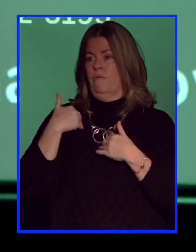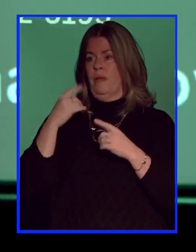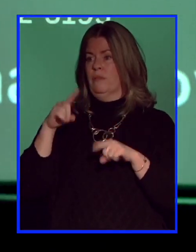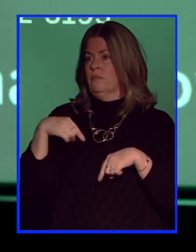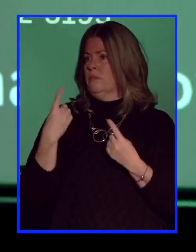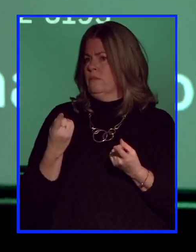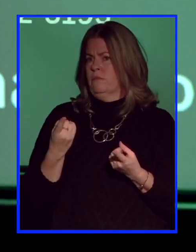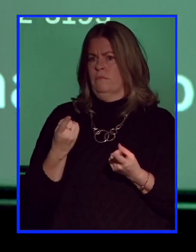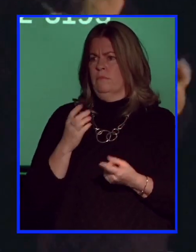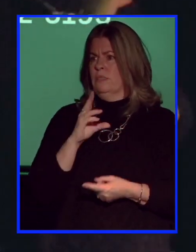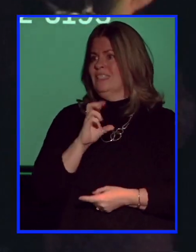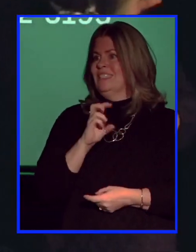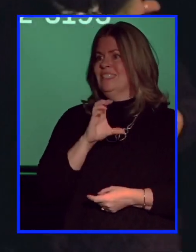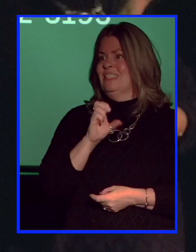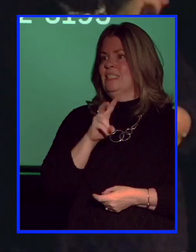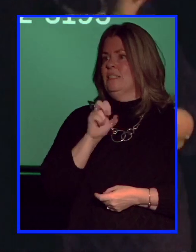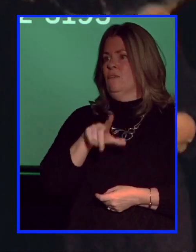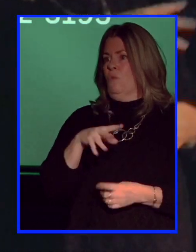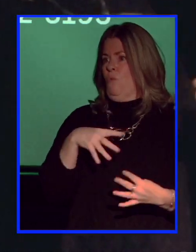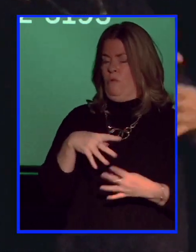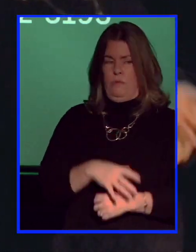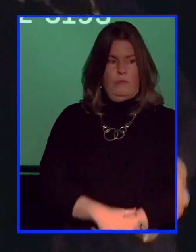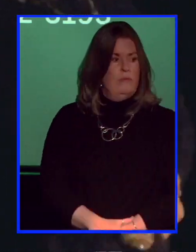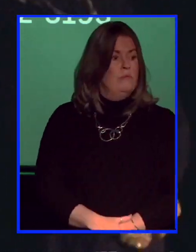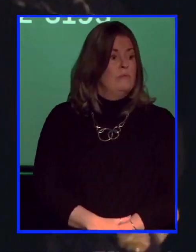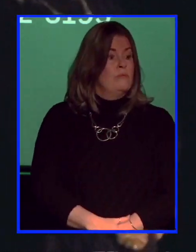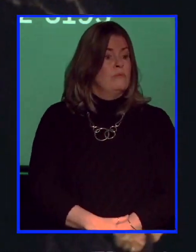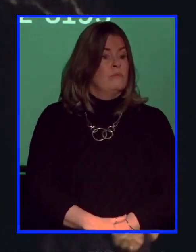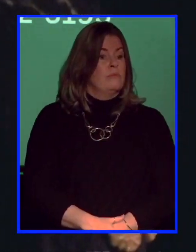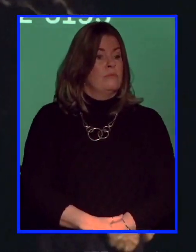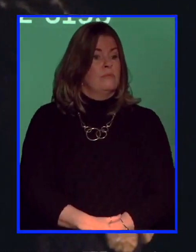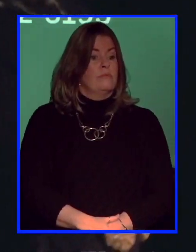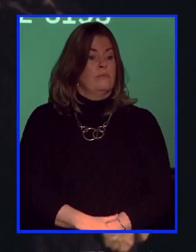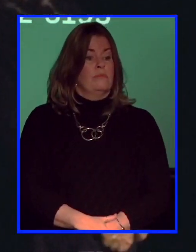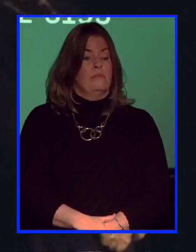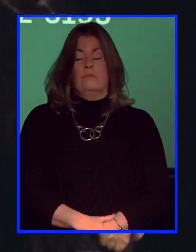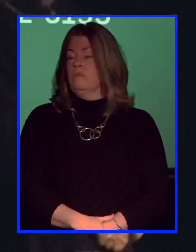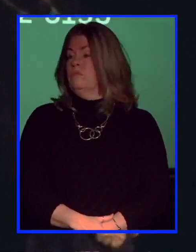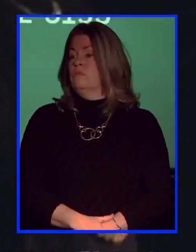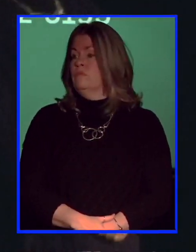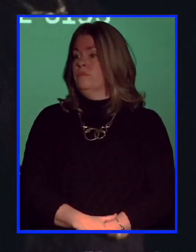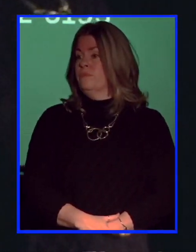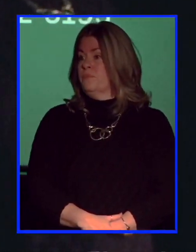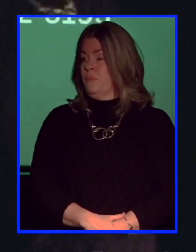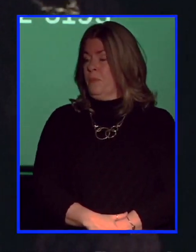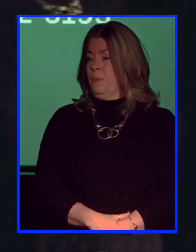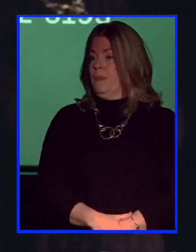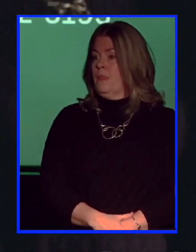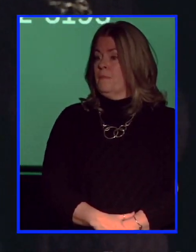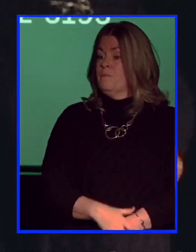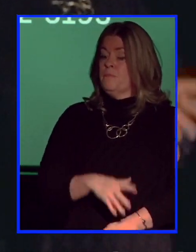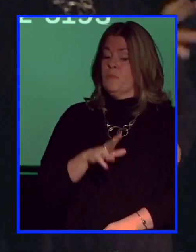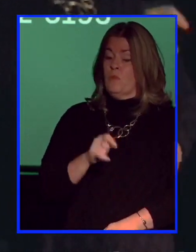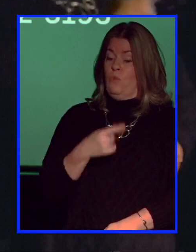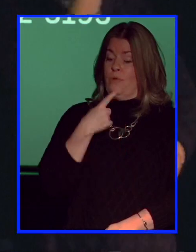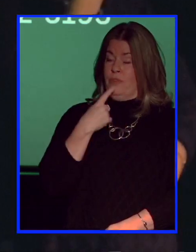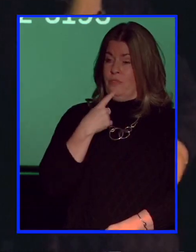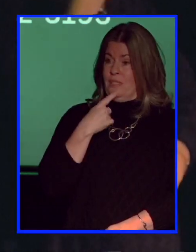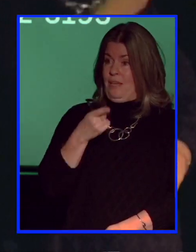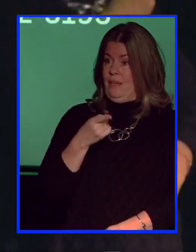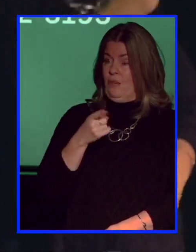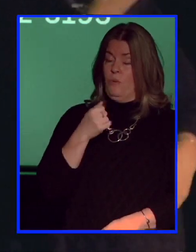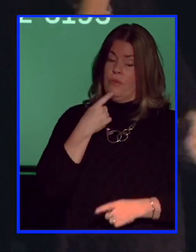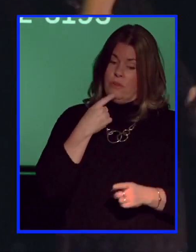War. That's my view. And what they are saying in the doctrine that they used in order to overturn Roe v.